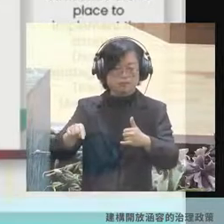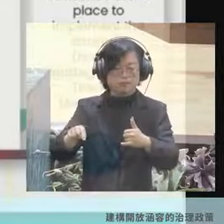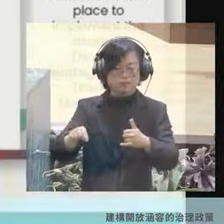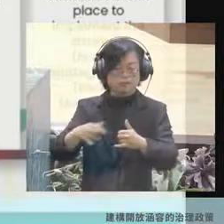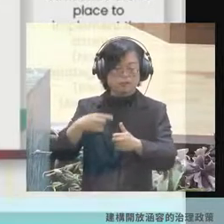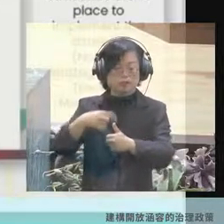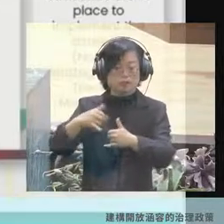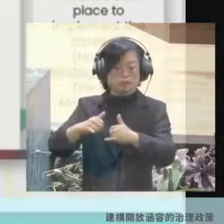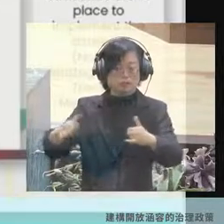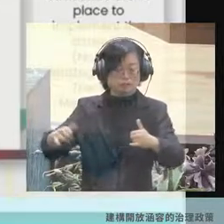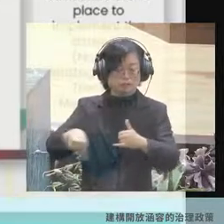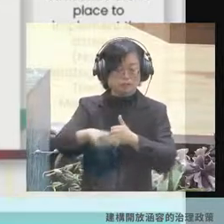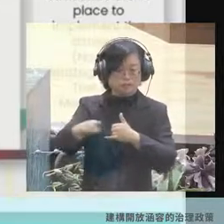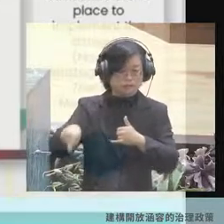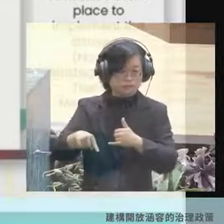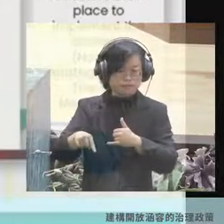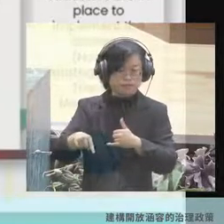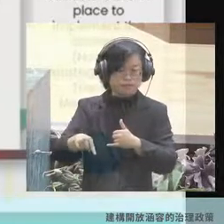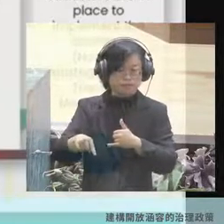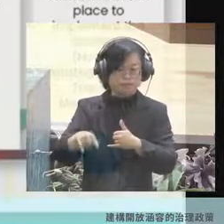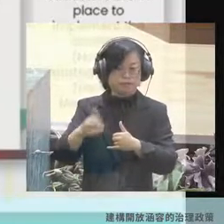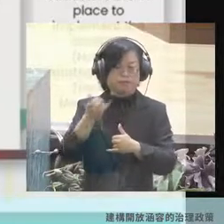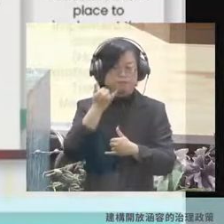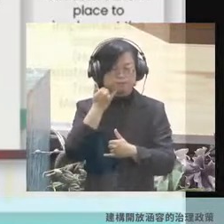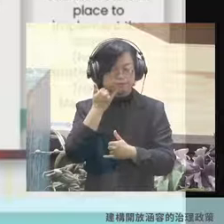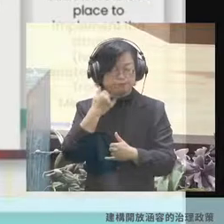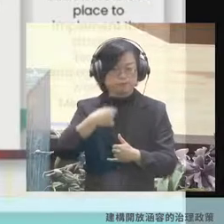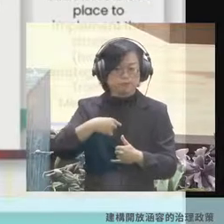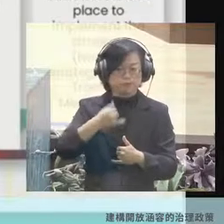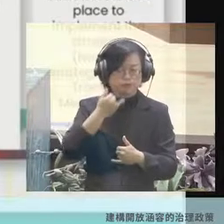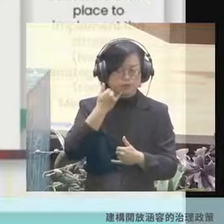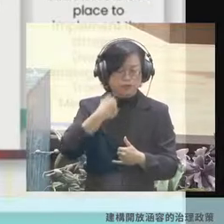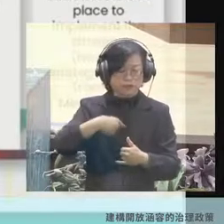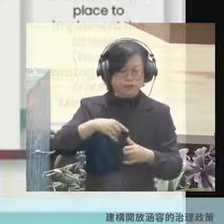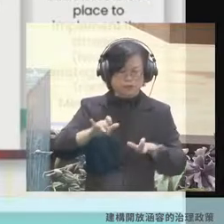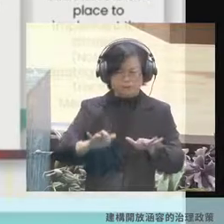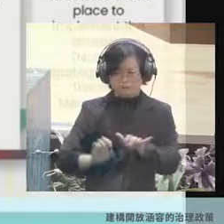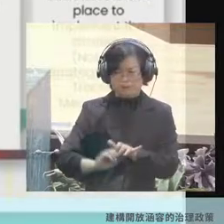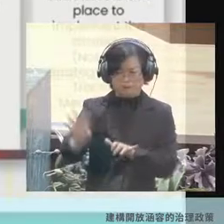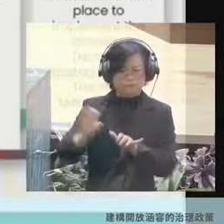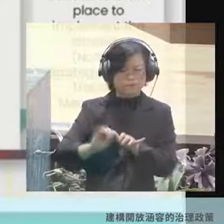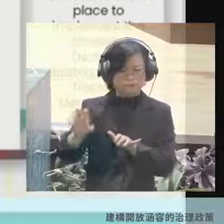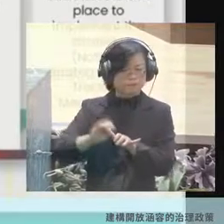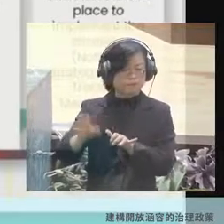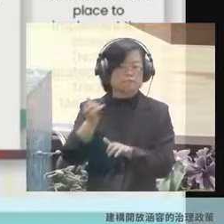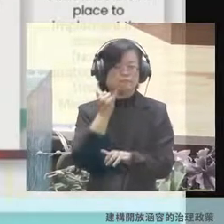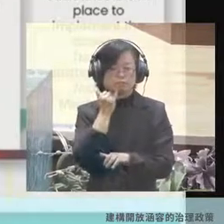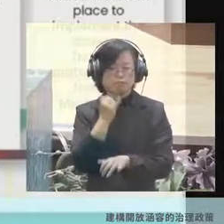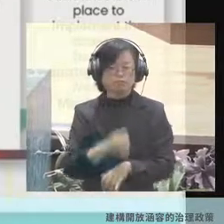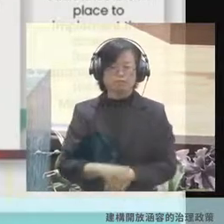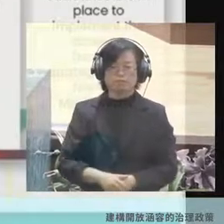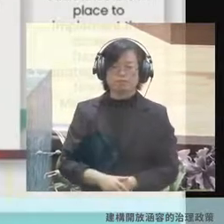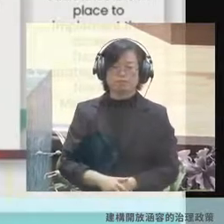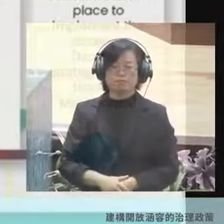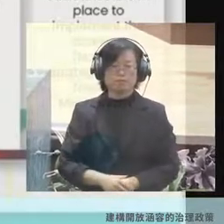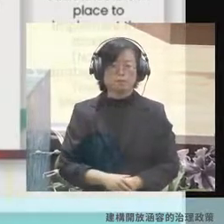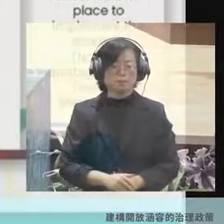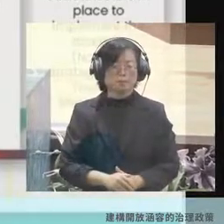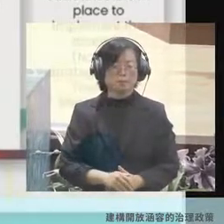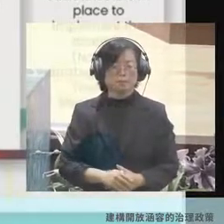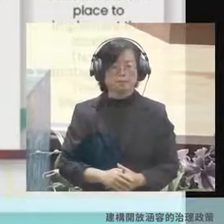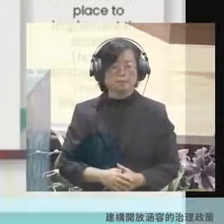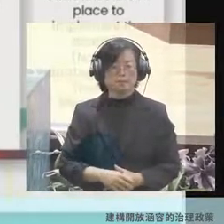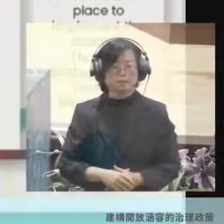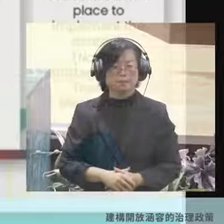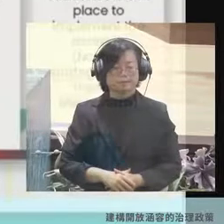uploaded and shared online, evaluate the impact, benefit, and risk of the open data initiative, and obviously notify the